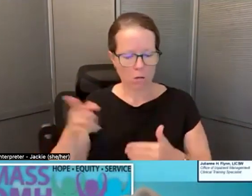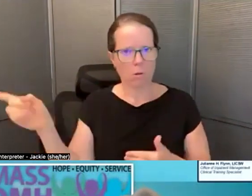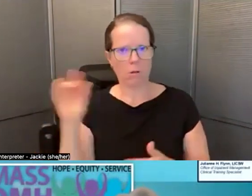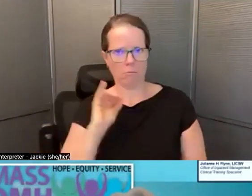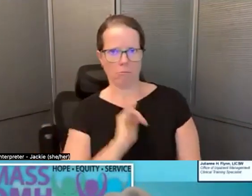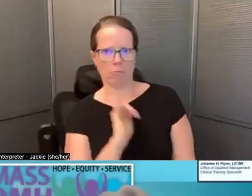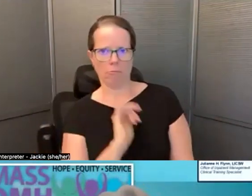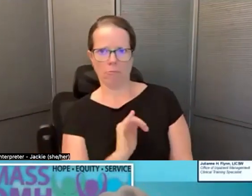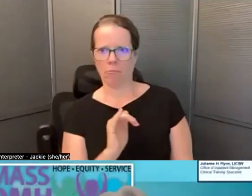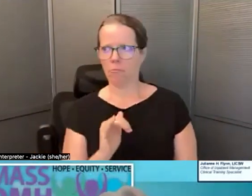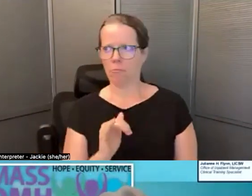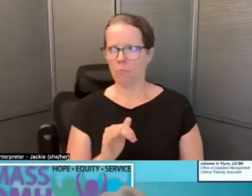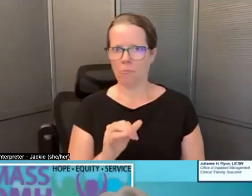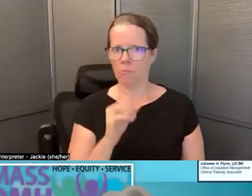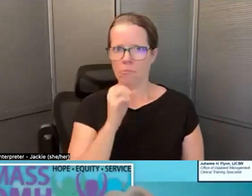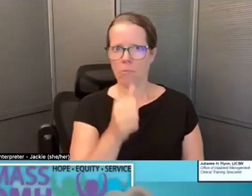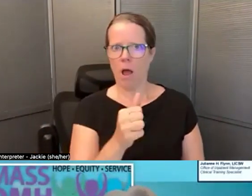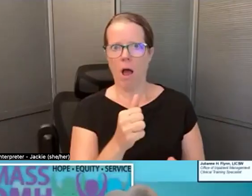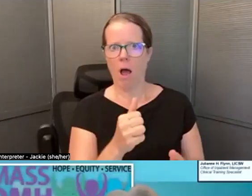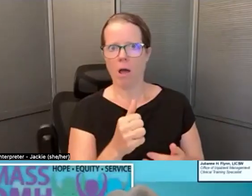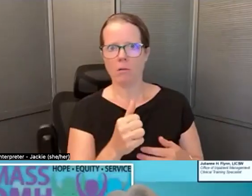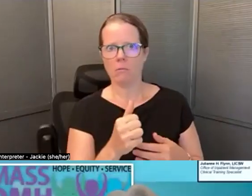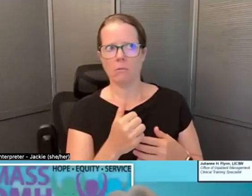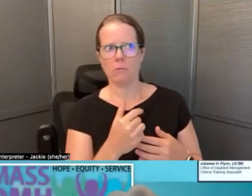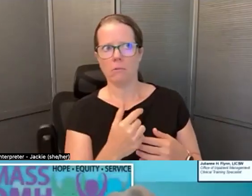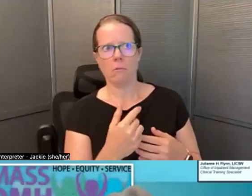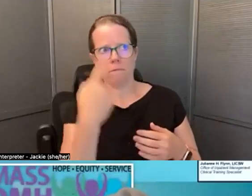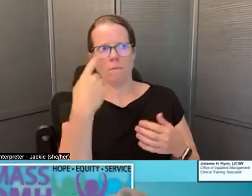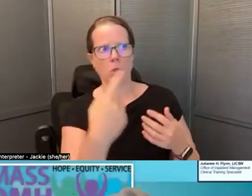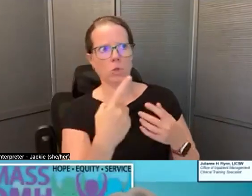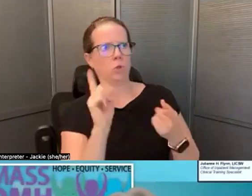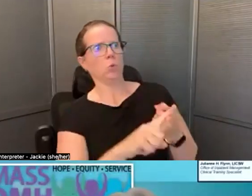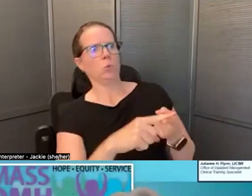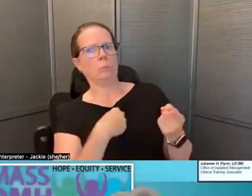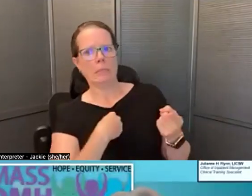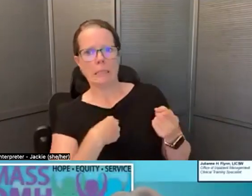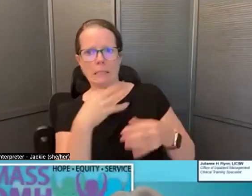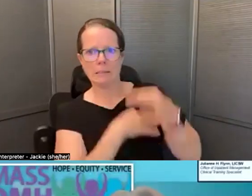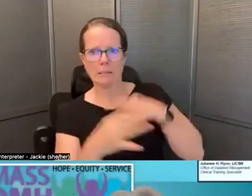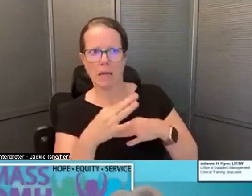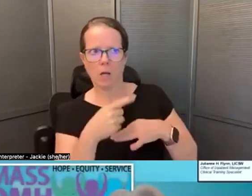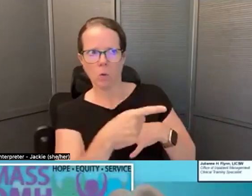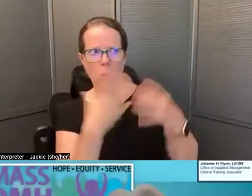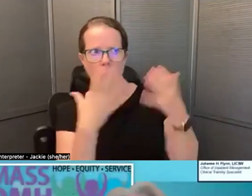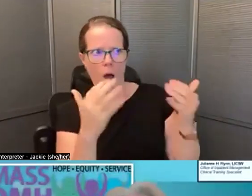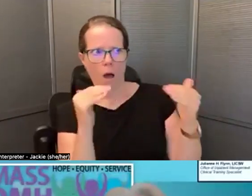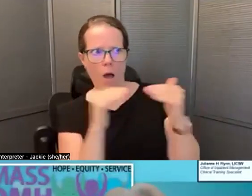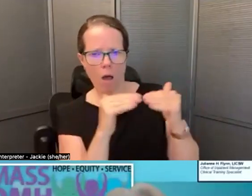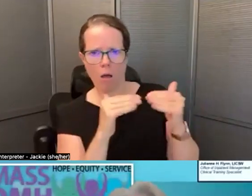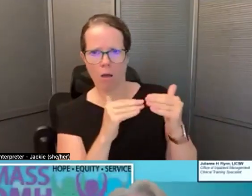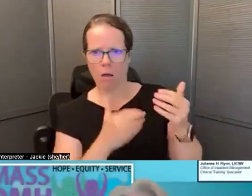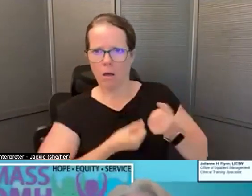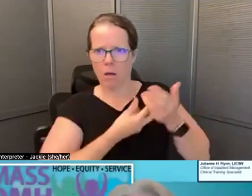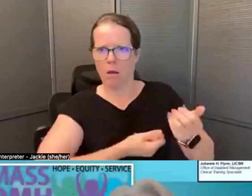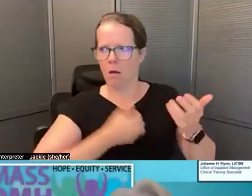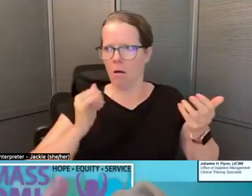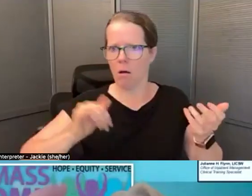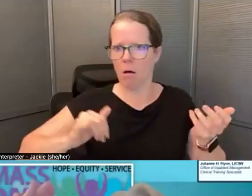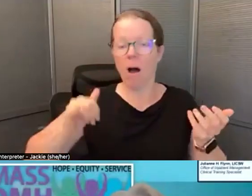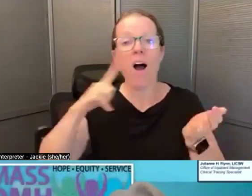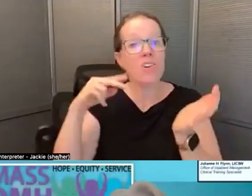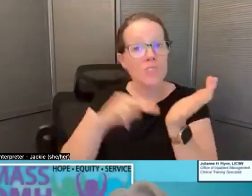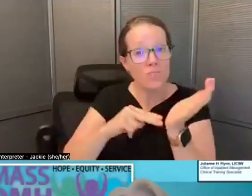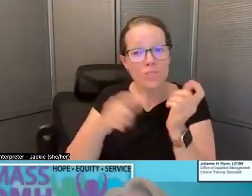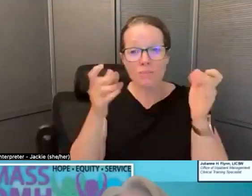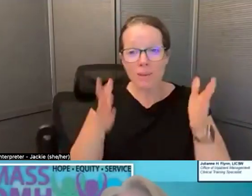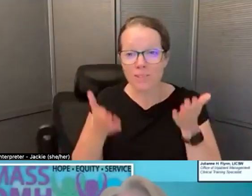was about them. And we did that all in collaboration. You're hearing about the nurse managers being present for the training, that